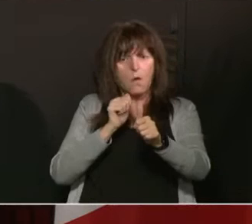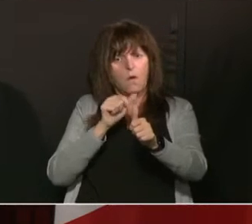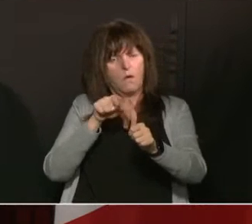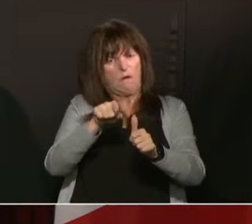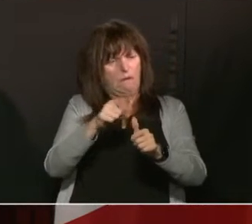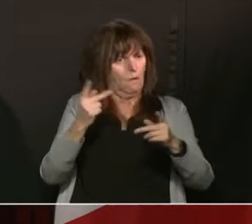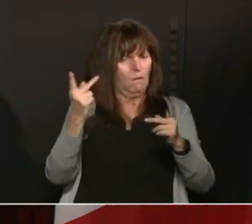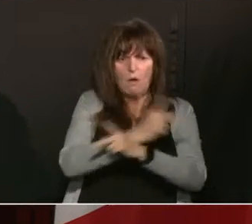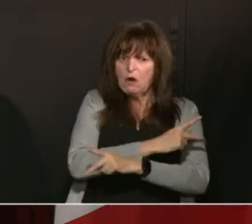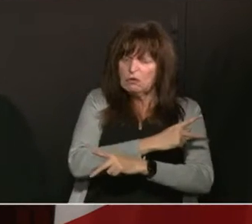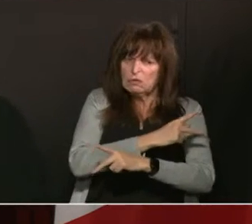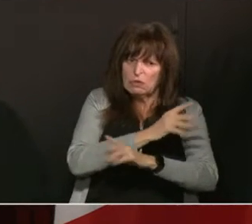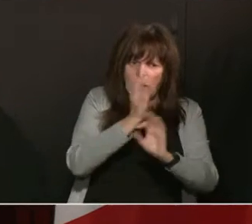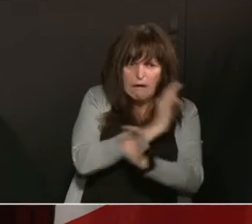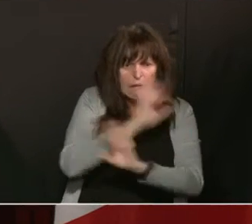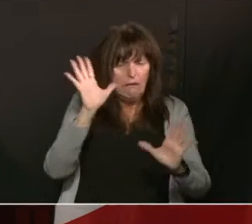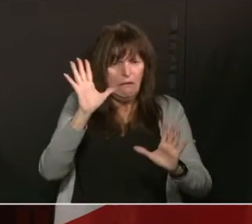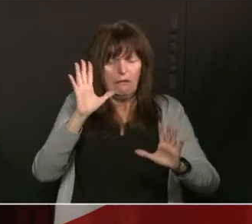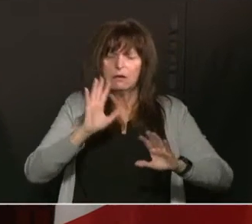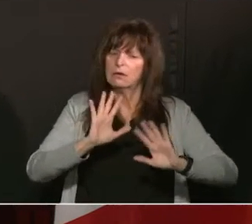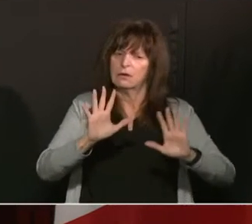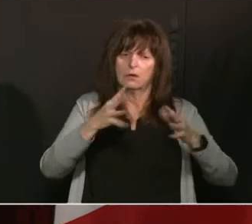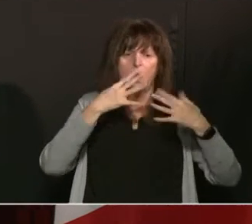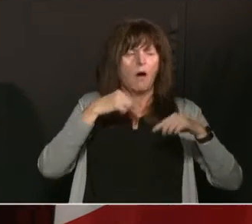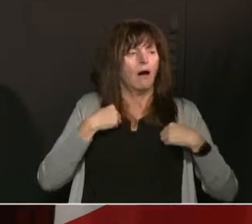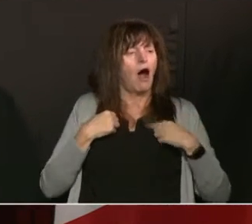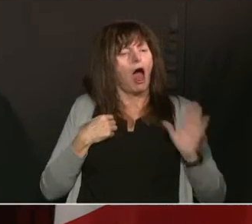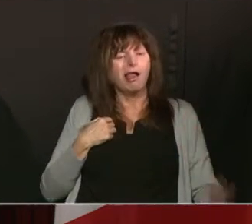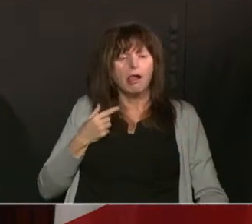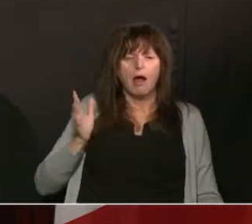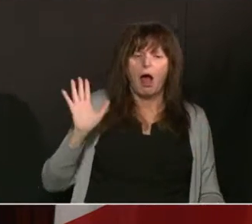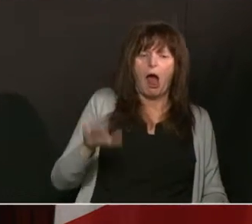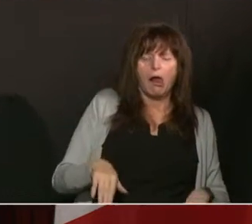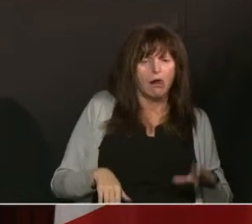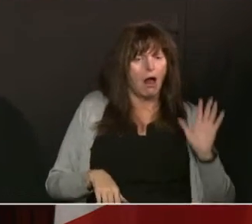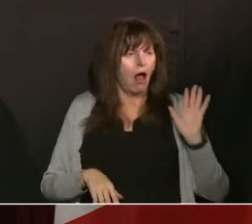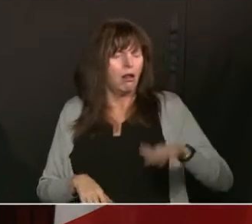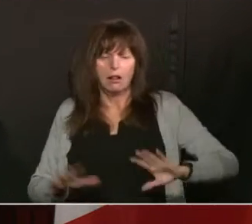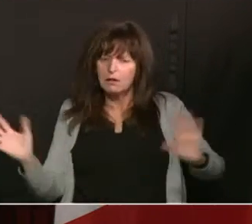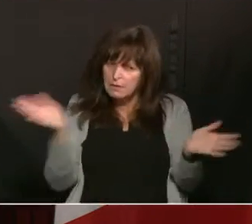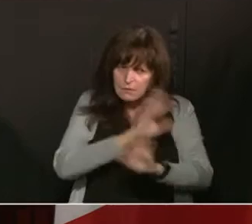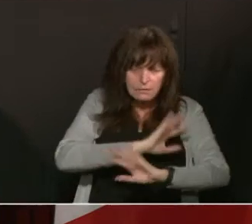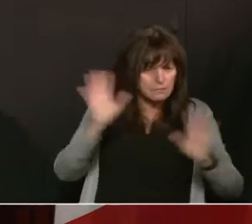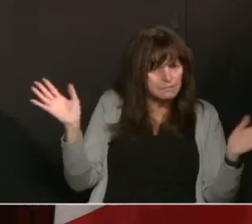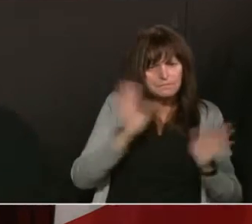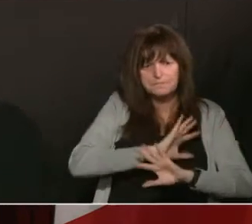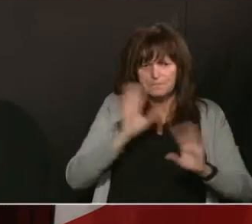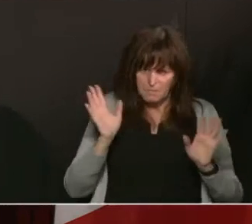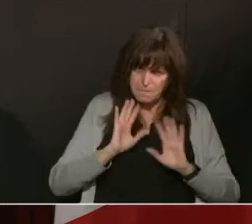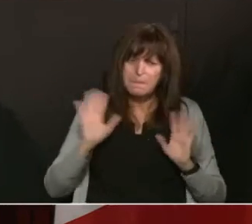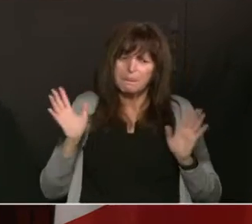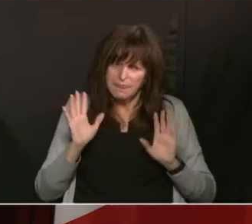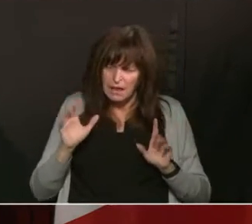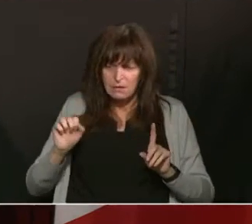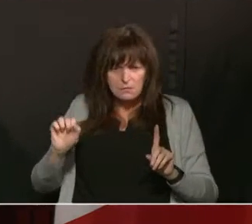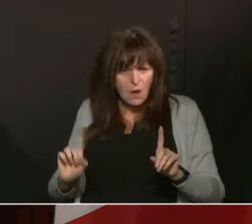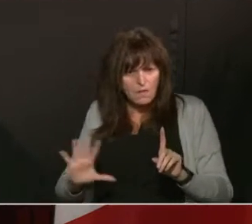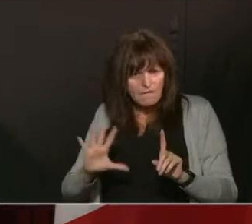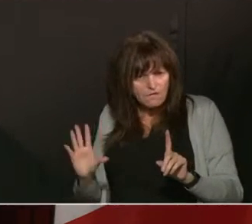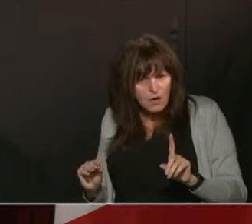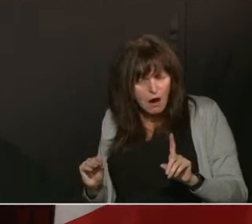it. And certainly, I found it difficult to compare what was going on in South Africa to our population. We have a much